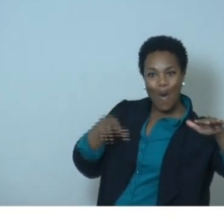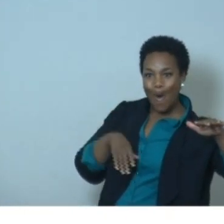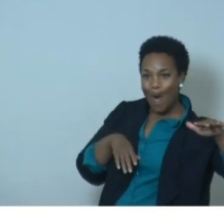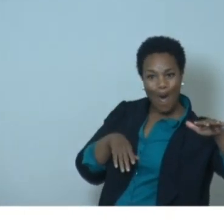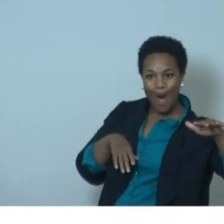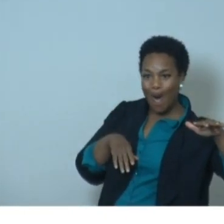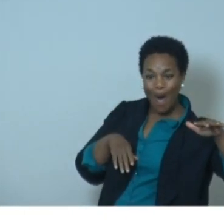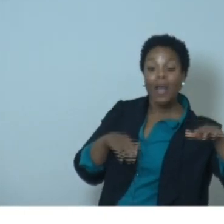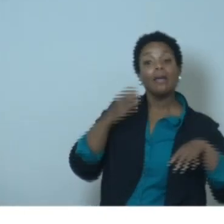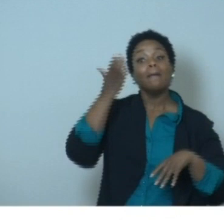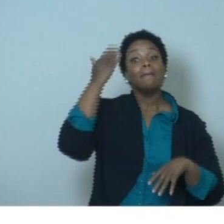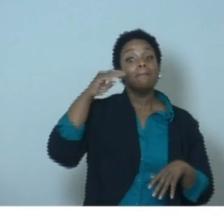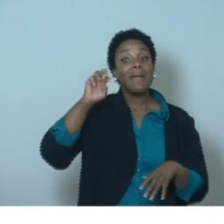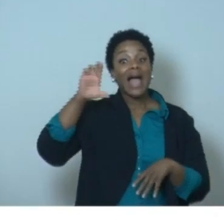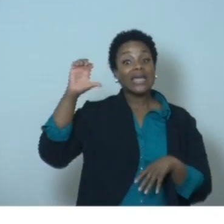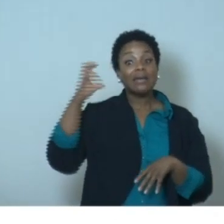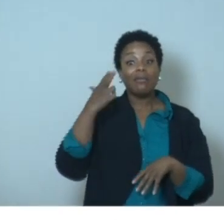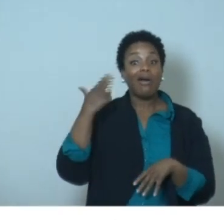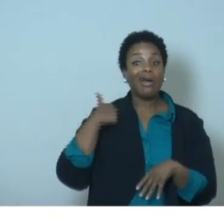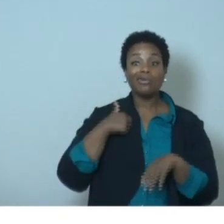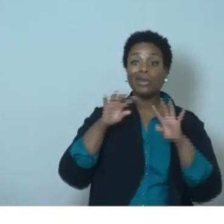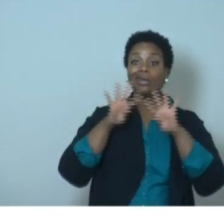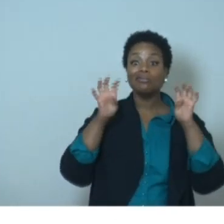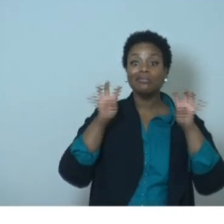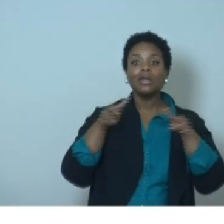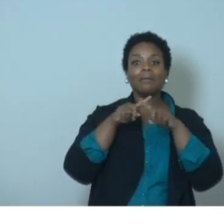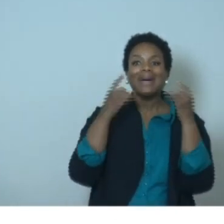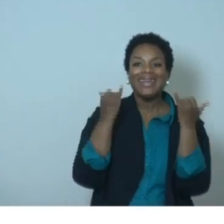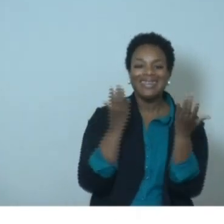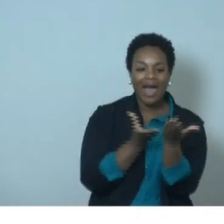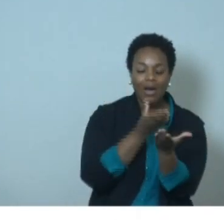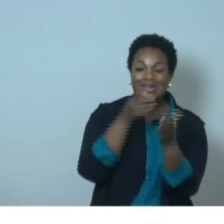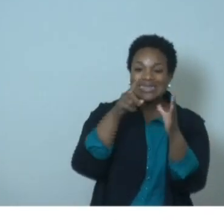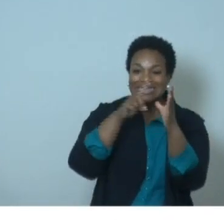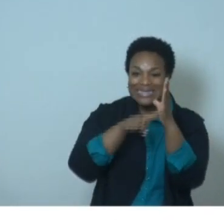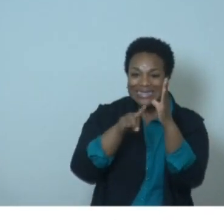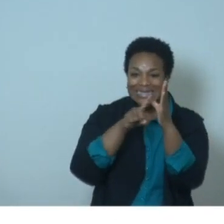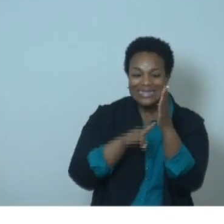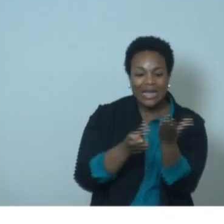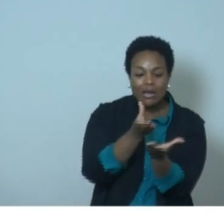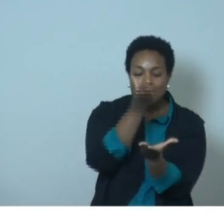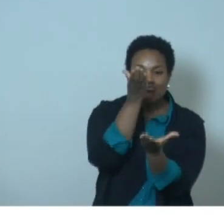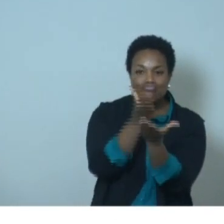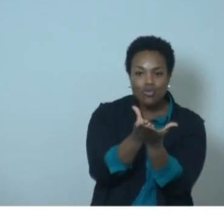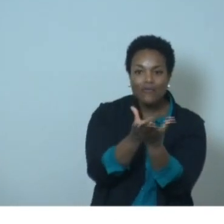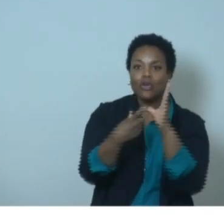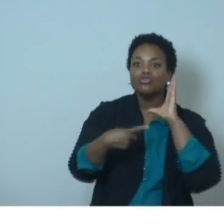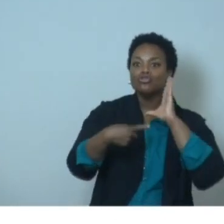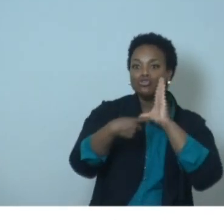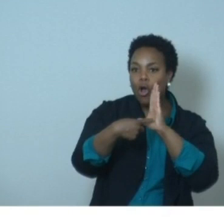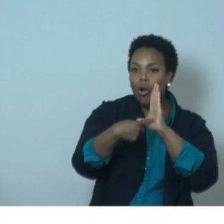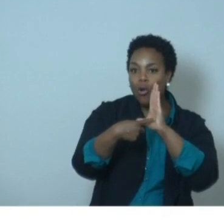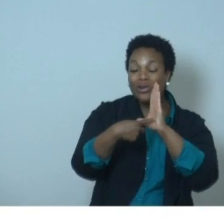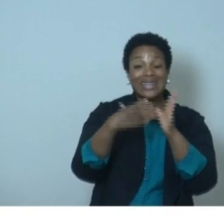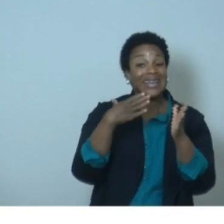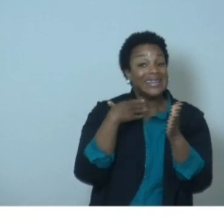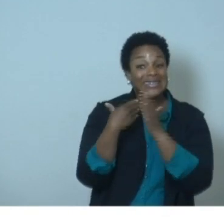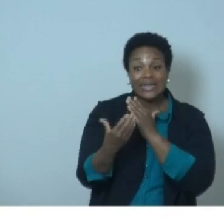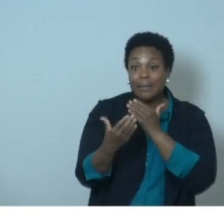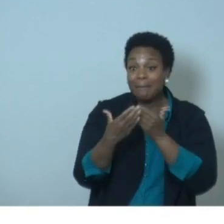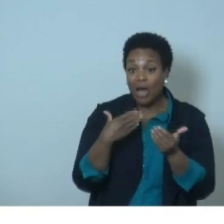had our first case. But now there's really good scientific evidence with very careful contact tracing and numerous examples of people who have